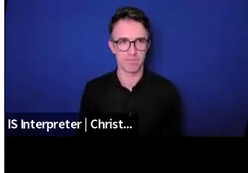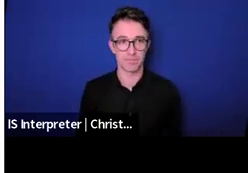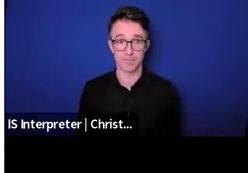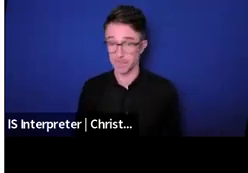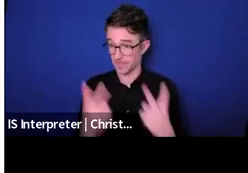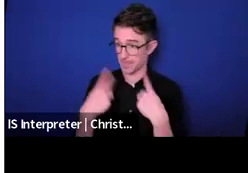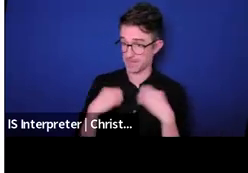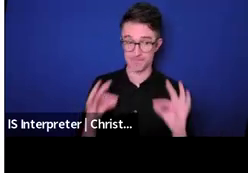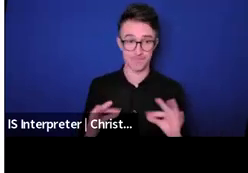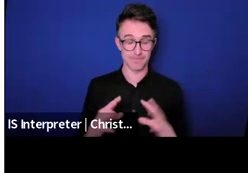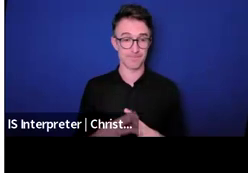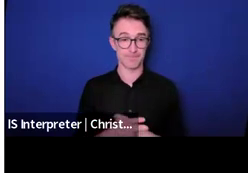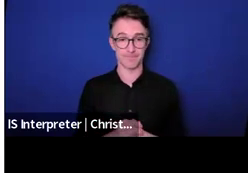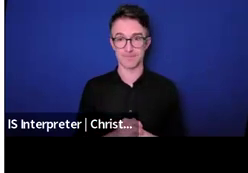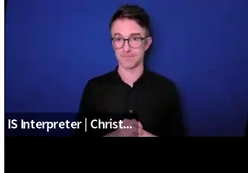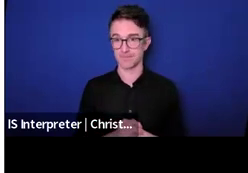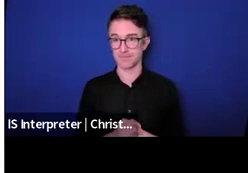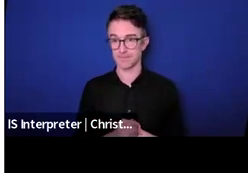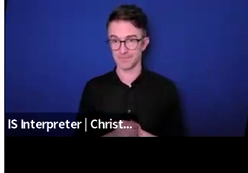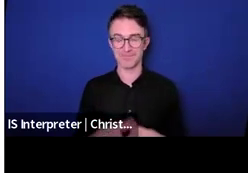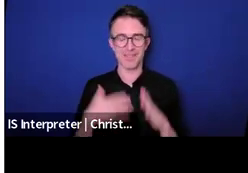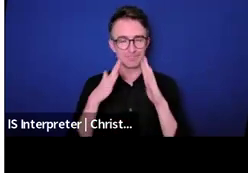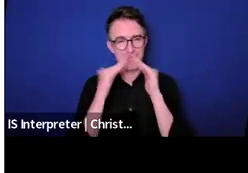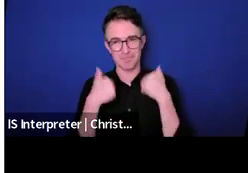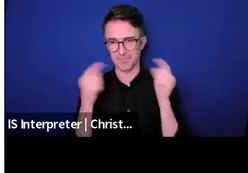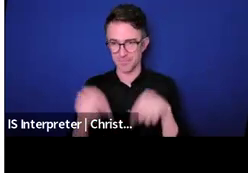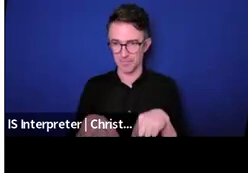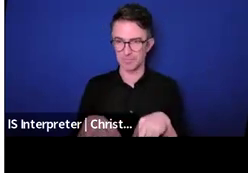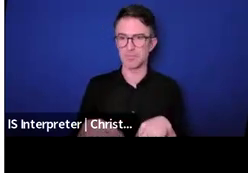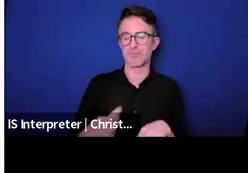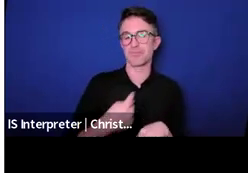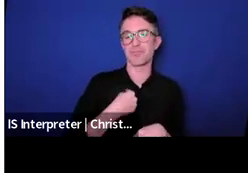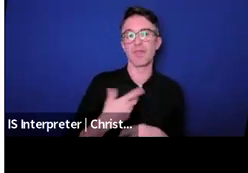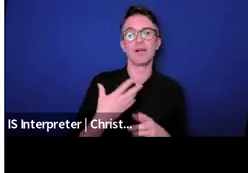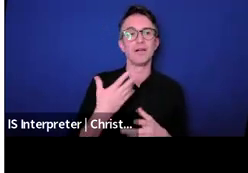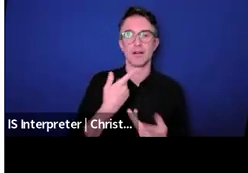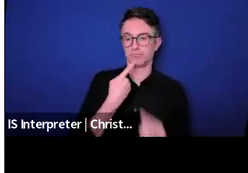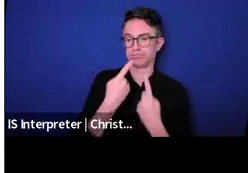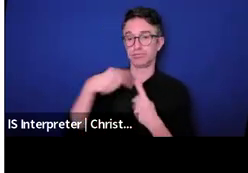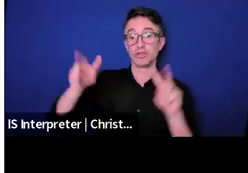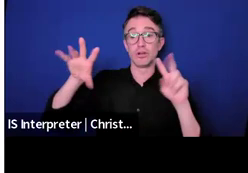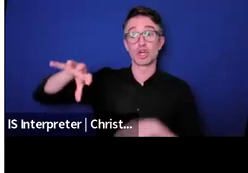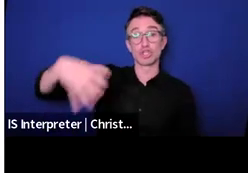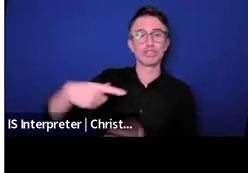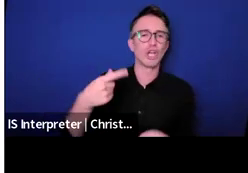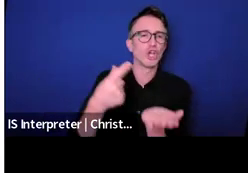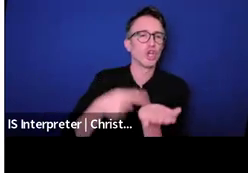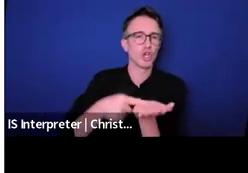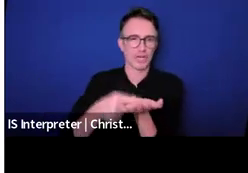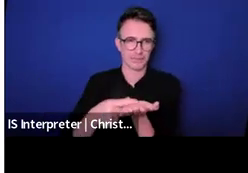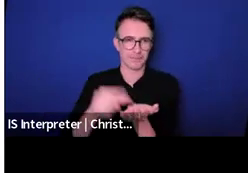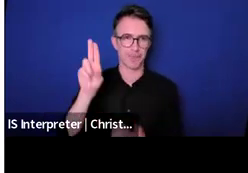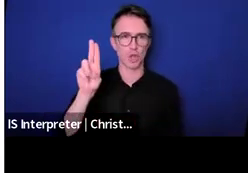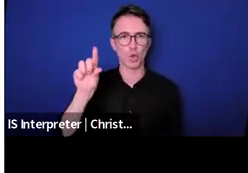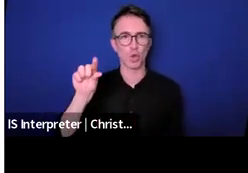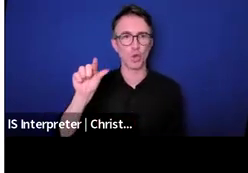Very pleased to be here connected from Uganda, Kampala today. So thank you very much, Lauren, for that introduction. That